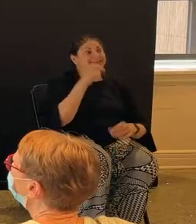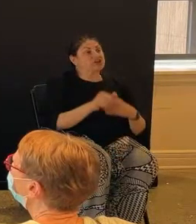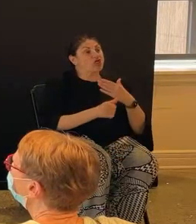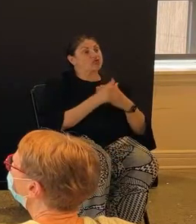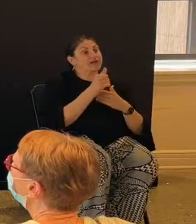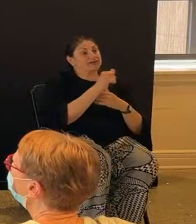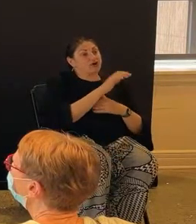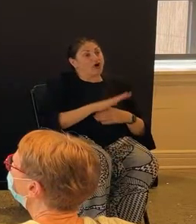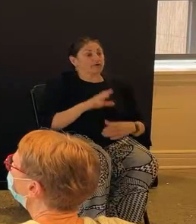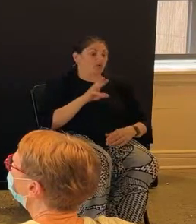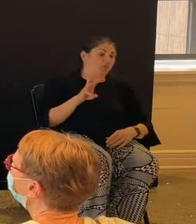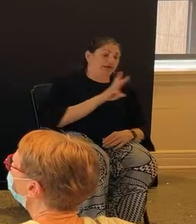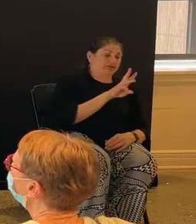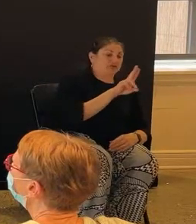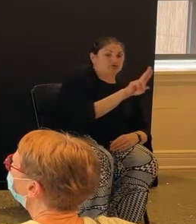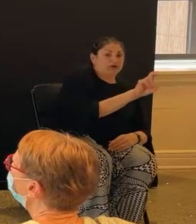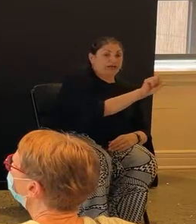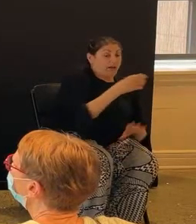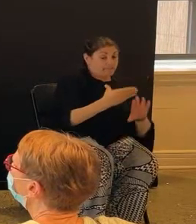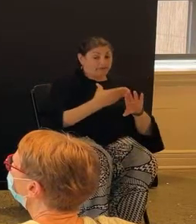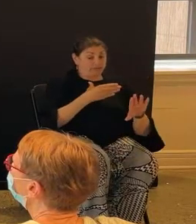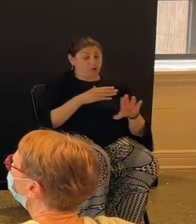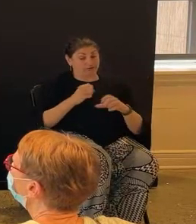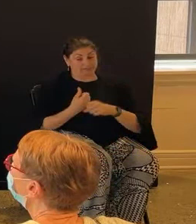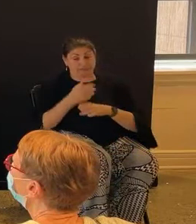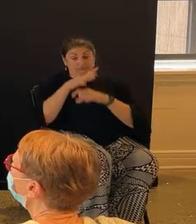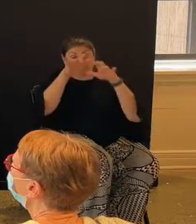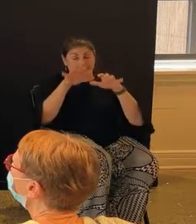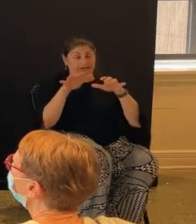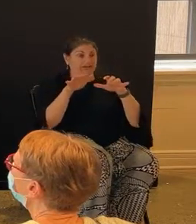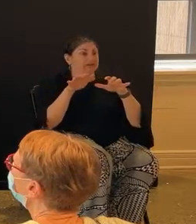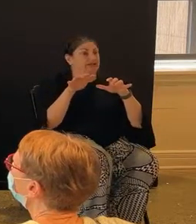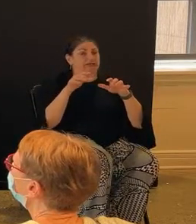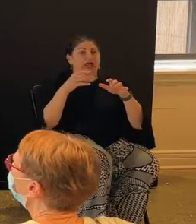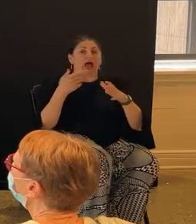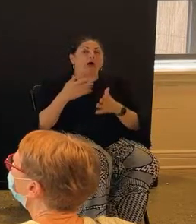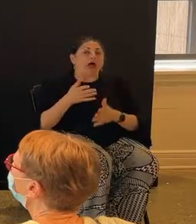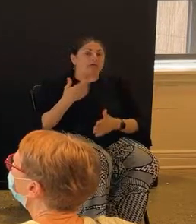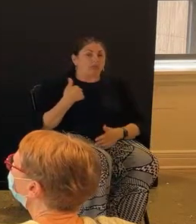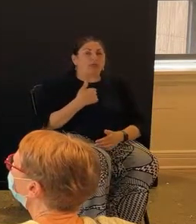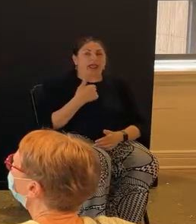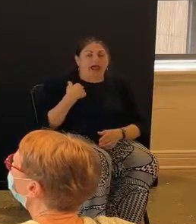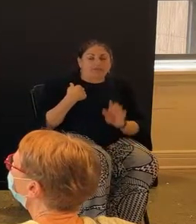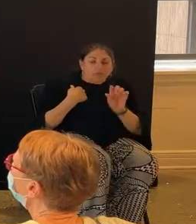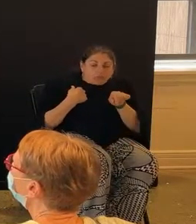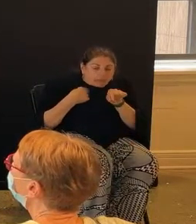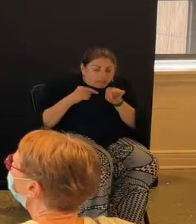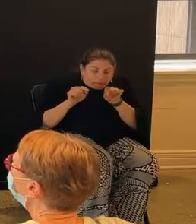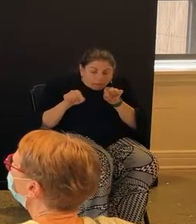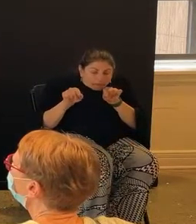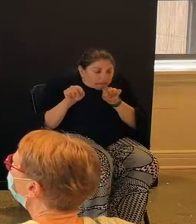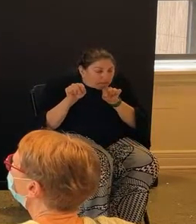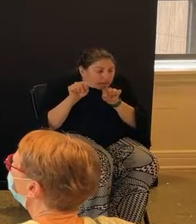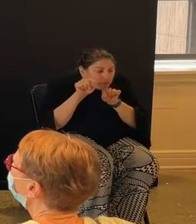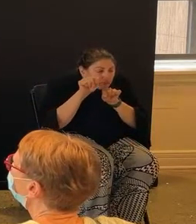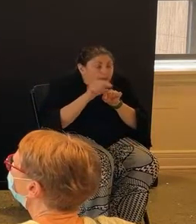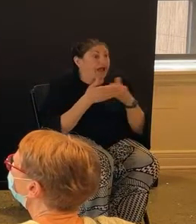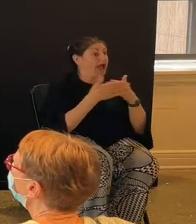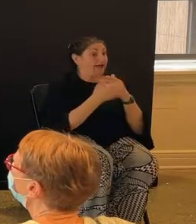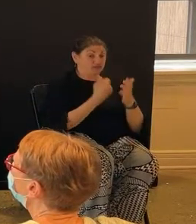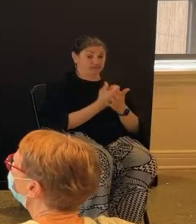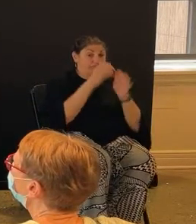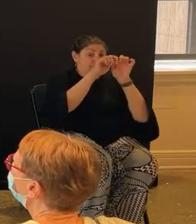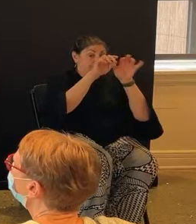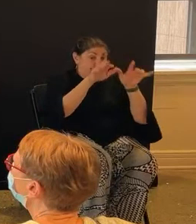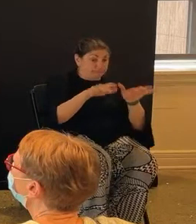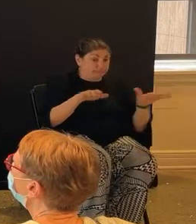Helens, it wasn't too common before the eruption, but there were little pockets of them around different lakes. And then after the eruption, what